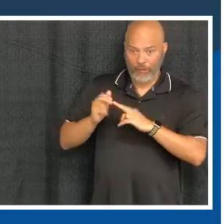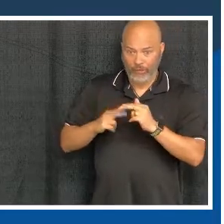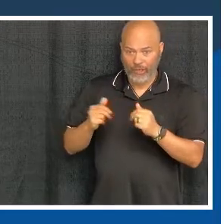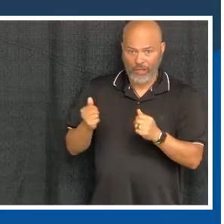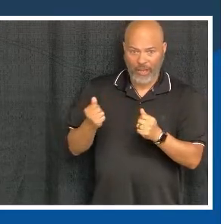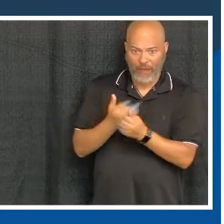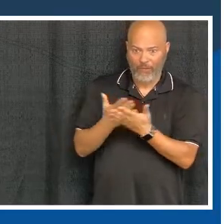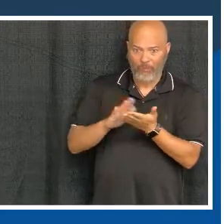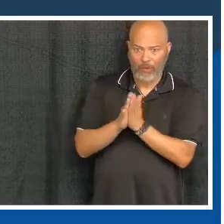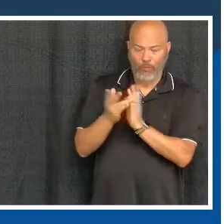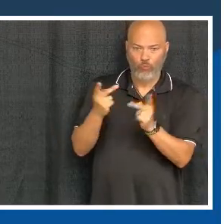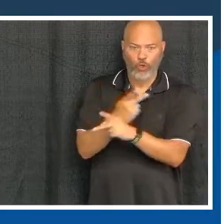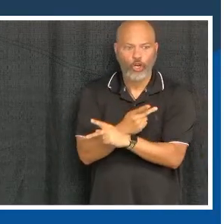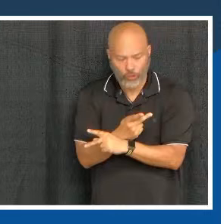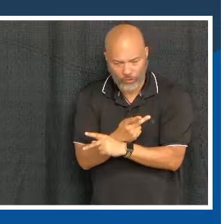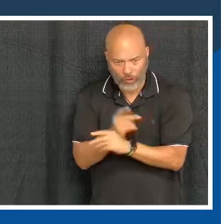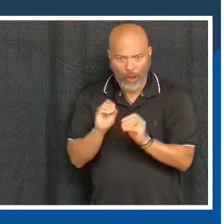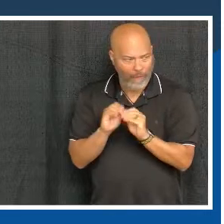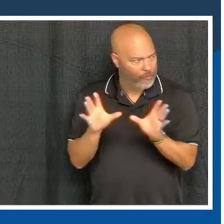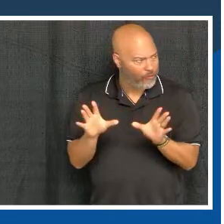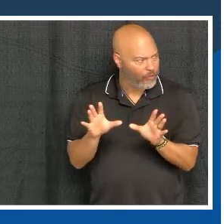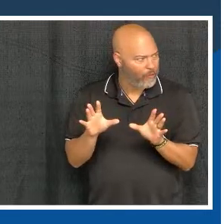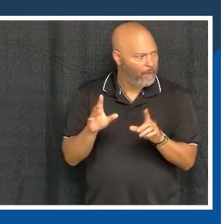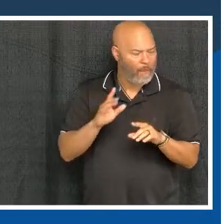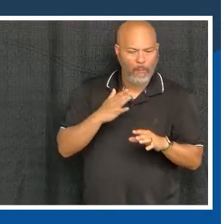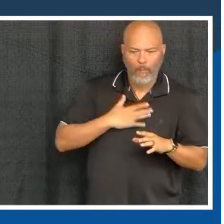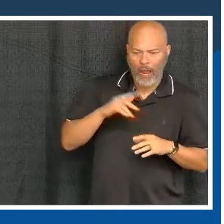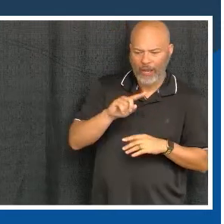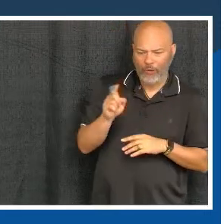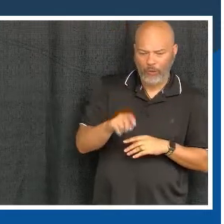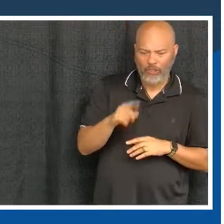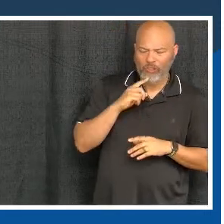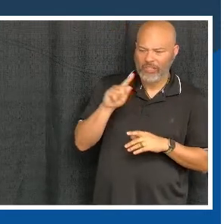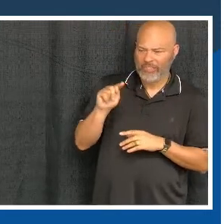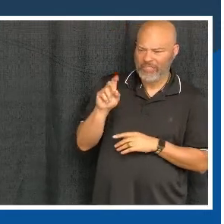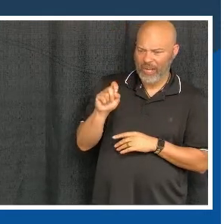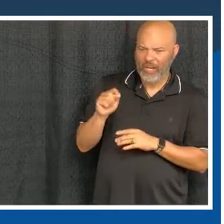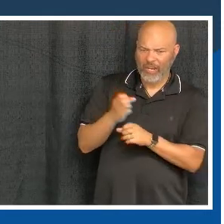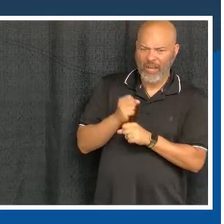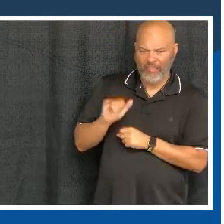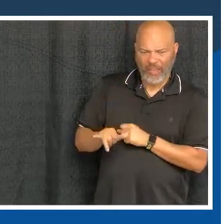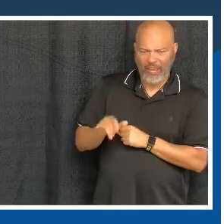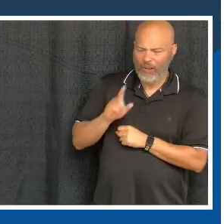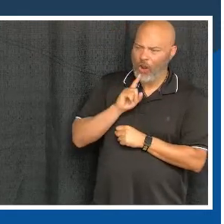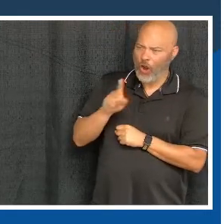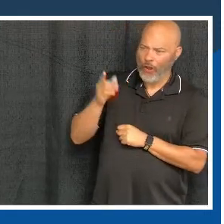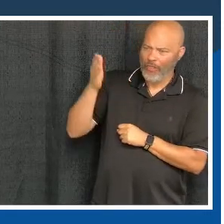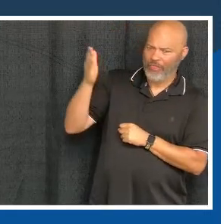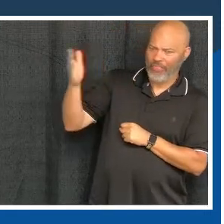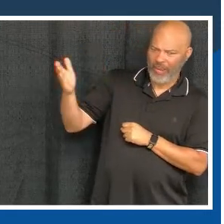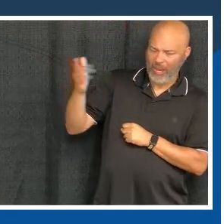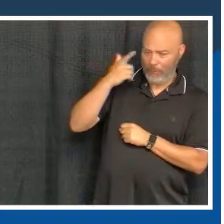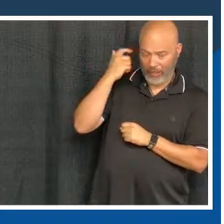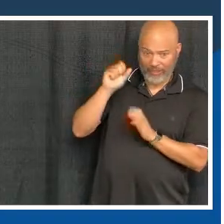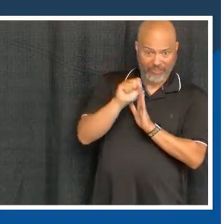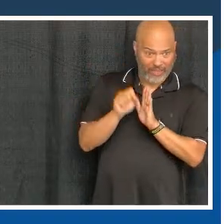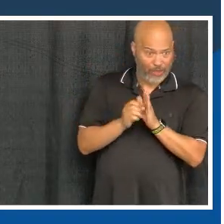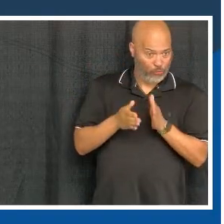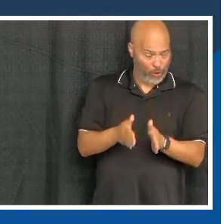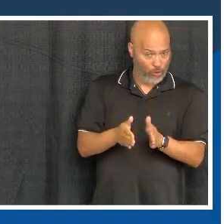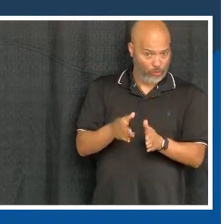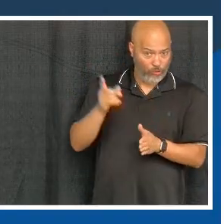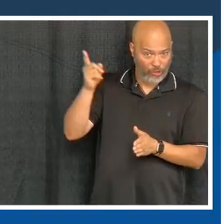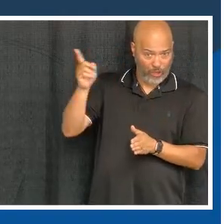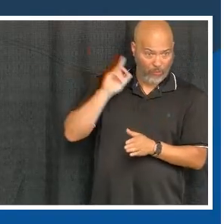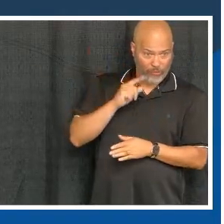got worse. Obviously it did. But my question is, so TDOT got this. Are they, since it's a state road, are they